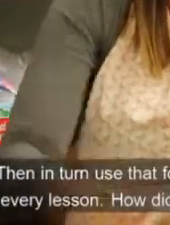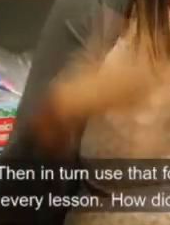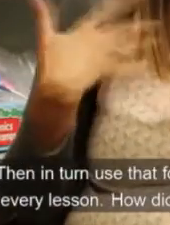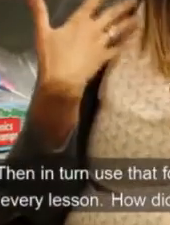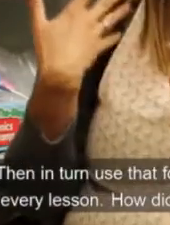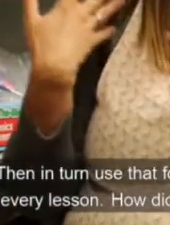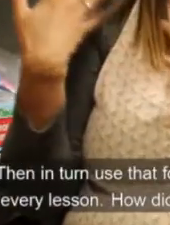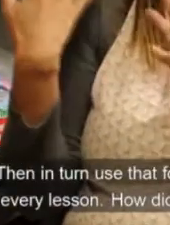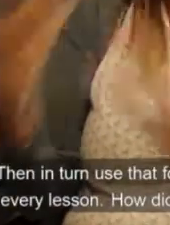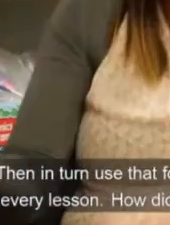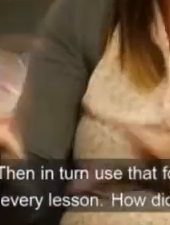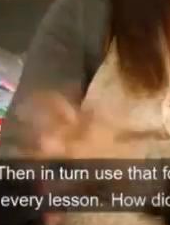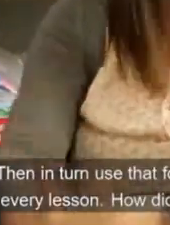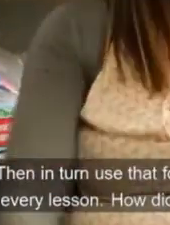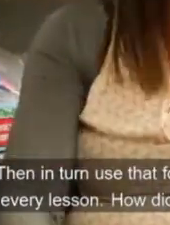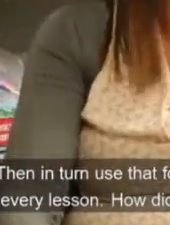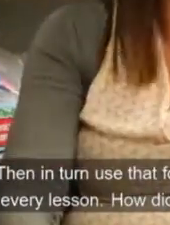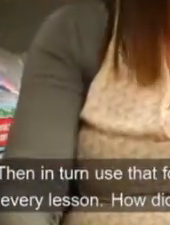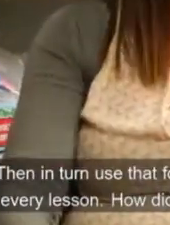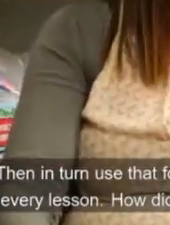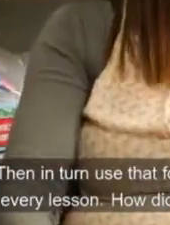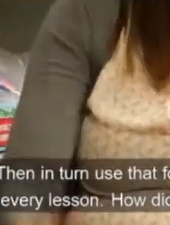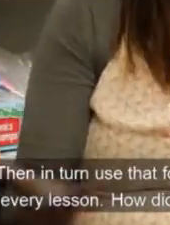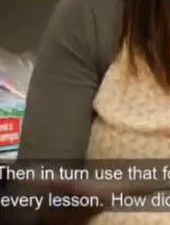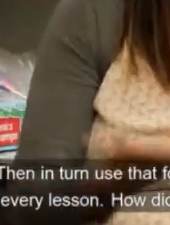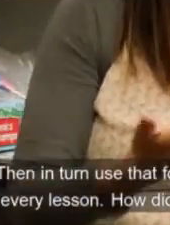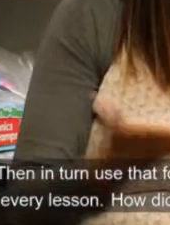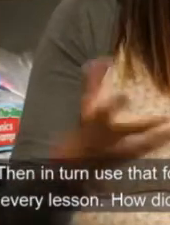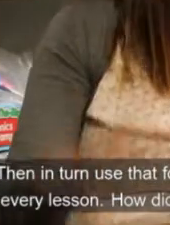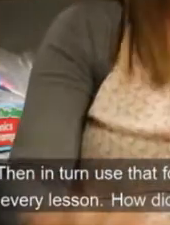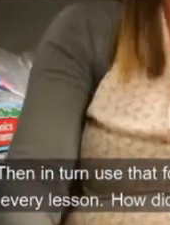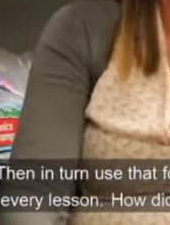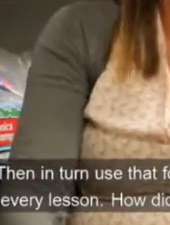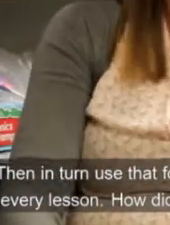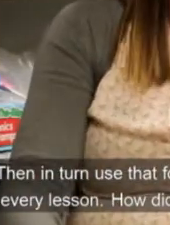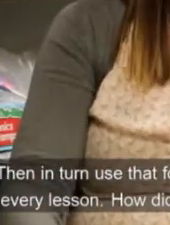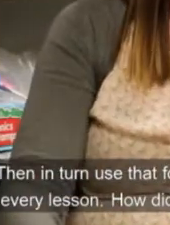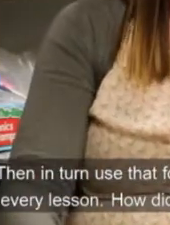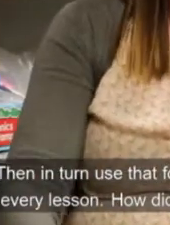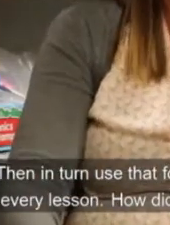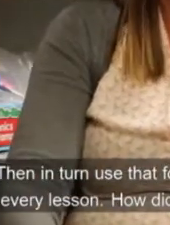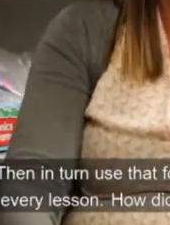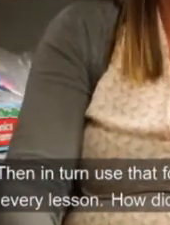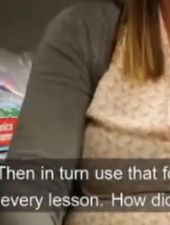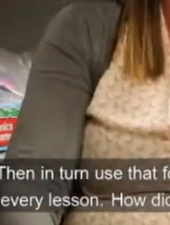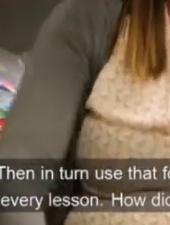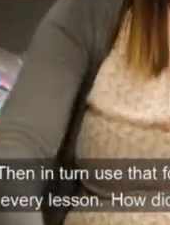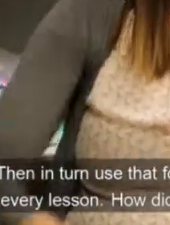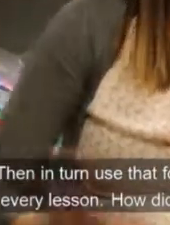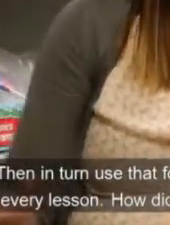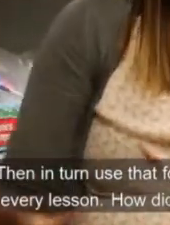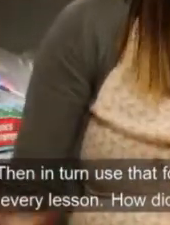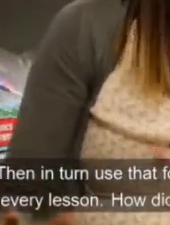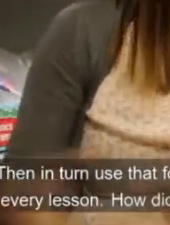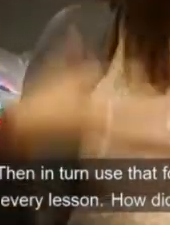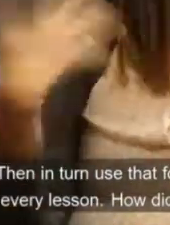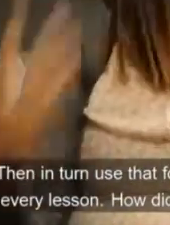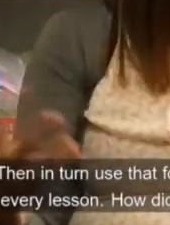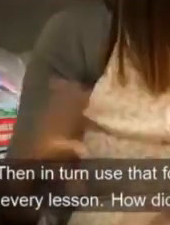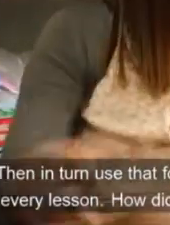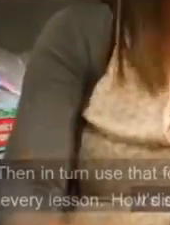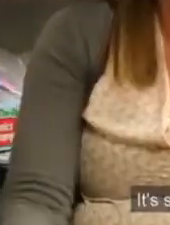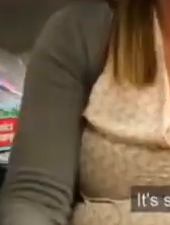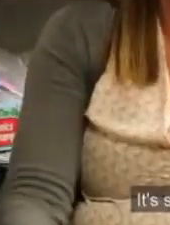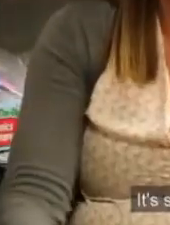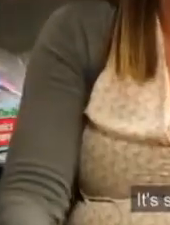then in turn use that for what I'm doing with my students. And you know, you and I get to talk about every lesson and how did it go and kind of make adjustments for the